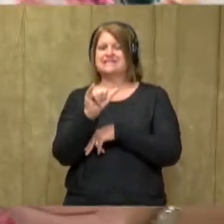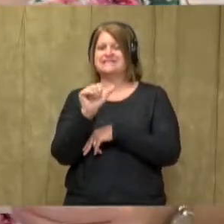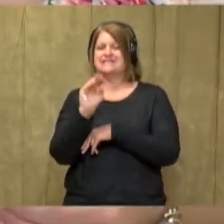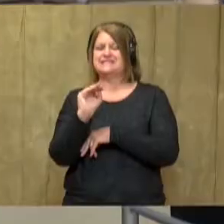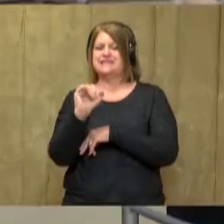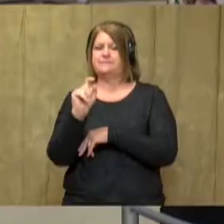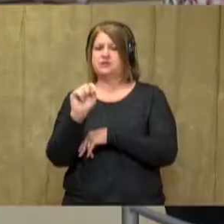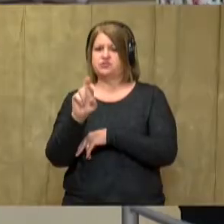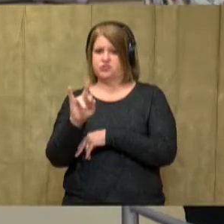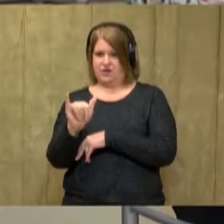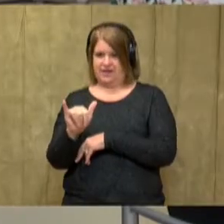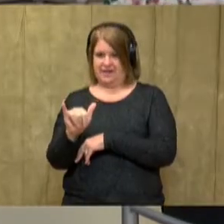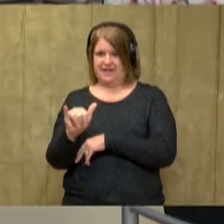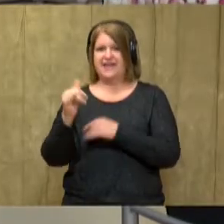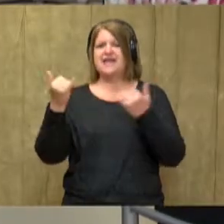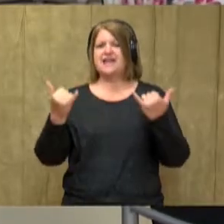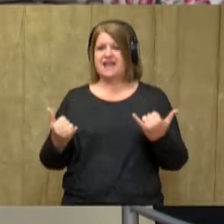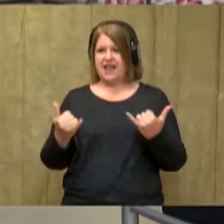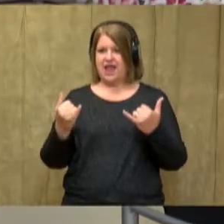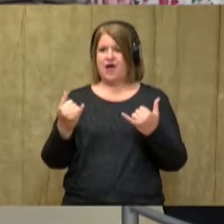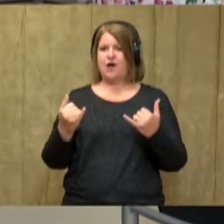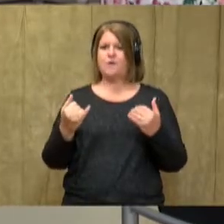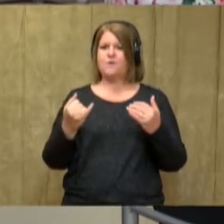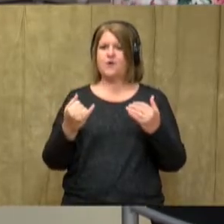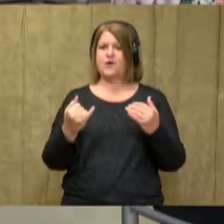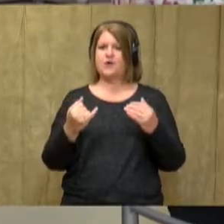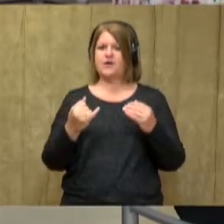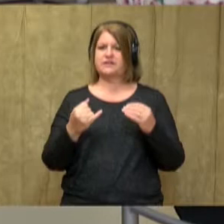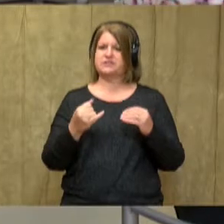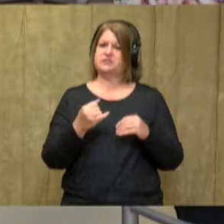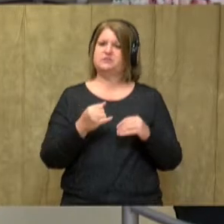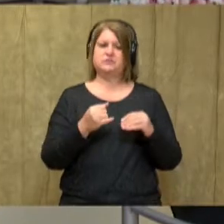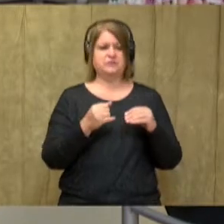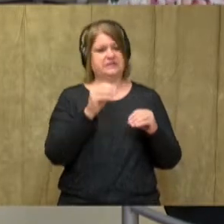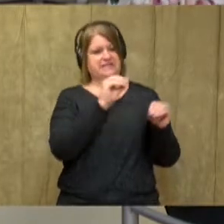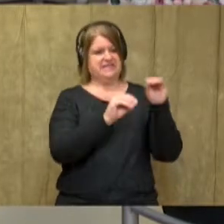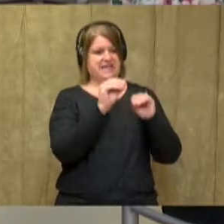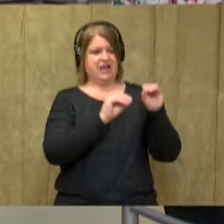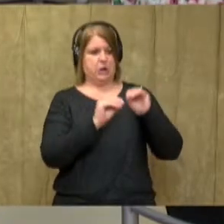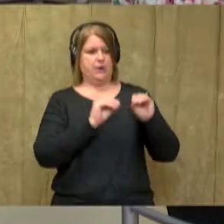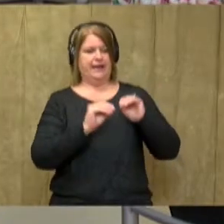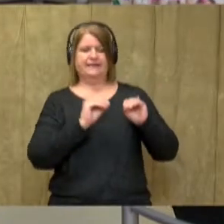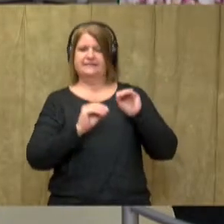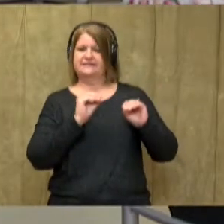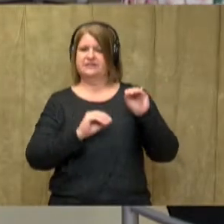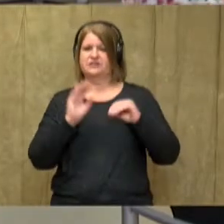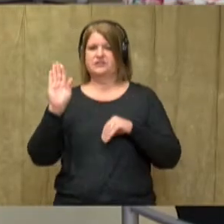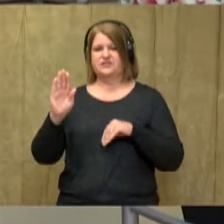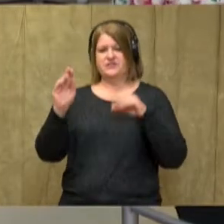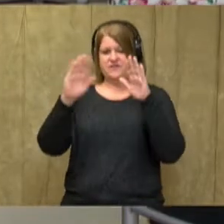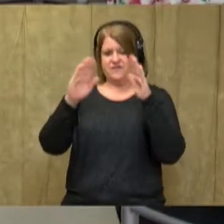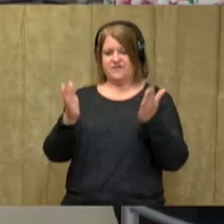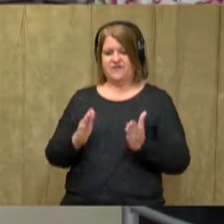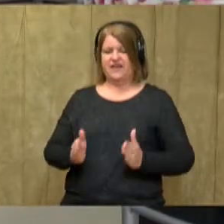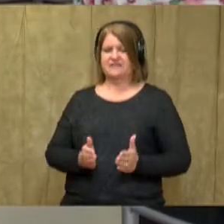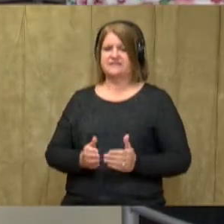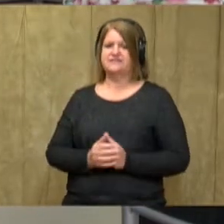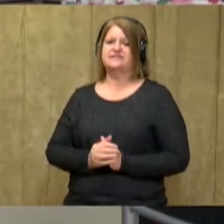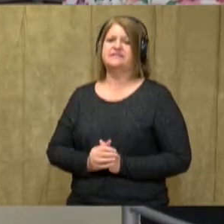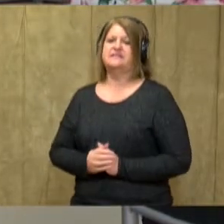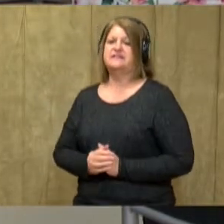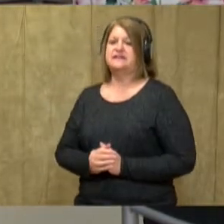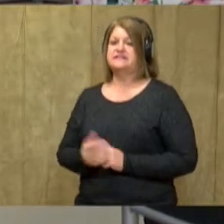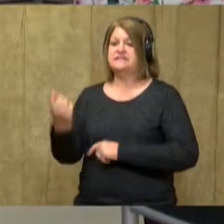vase. So you could take your pencil or your crayons, and you can draw any kind of designs you want. Now, what I'm going to do